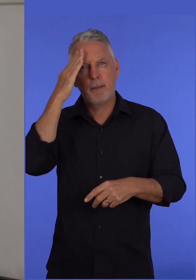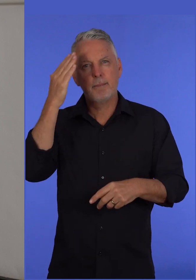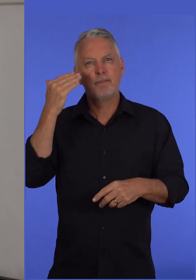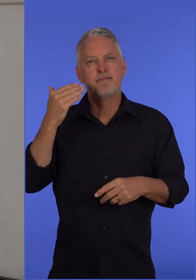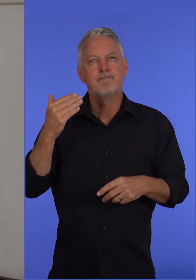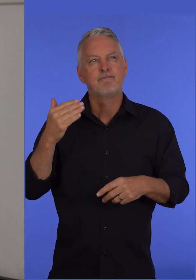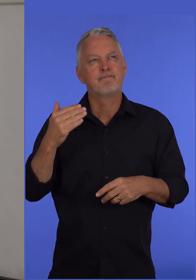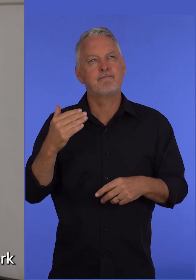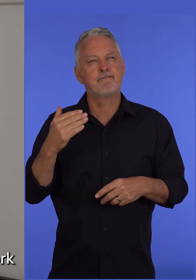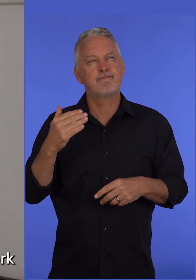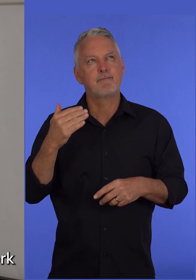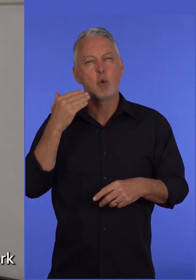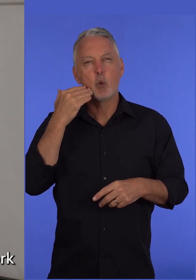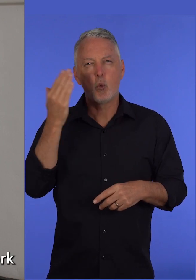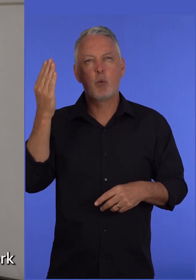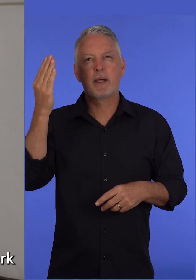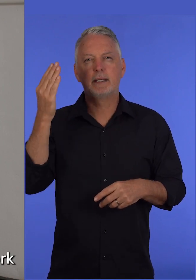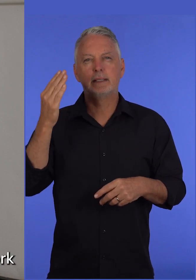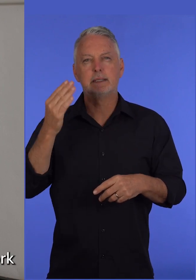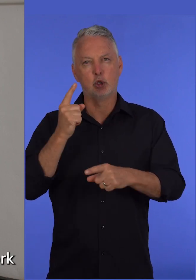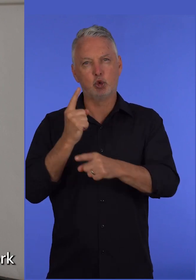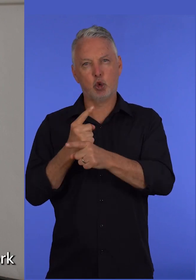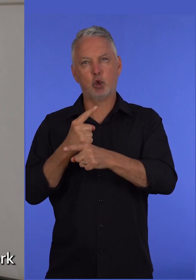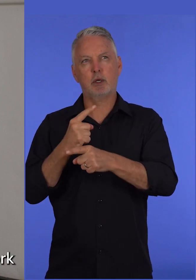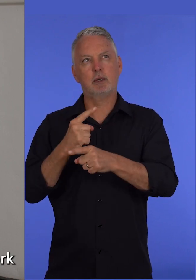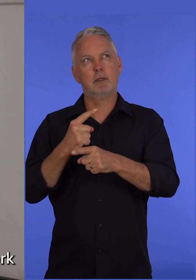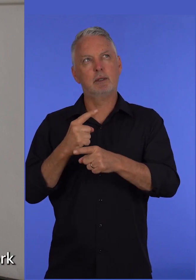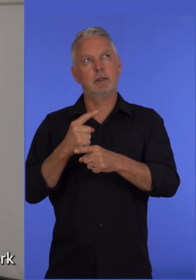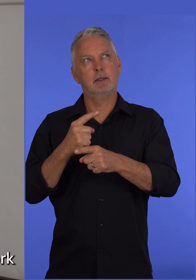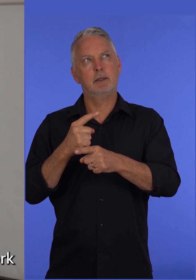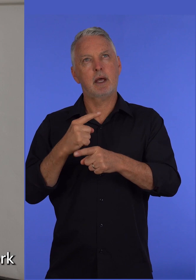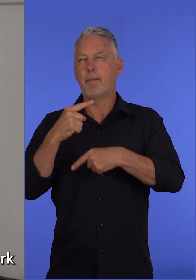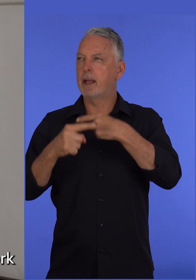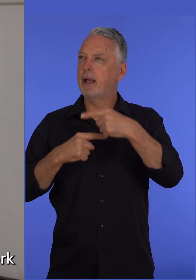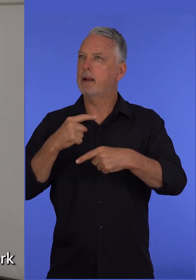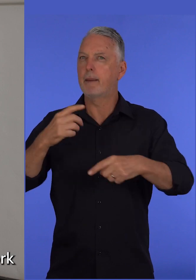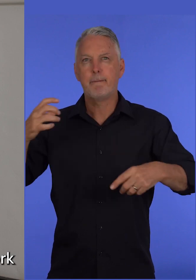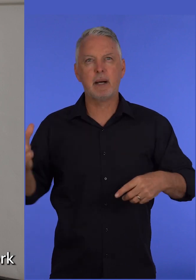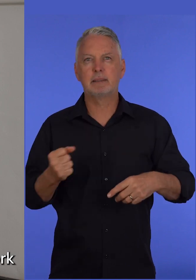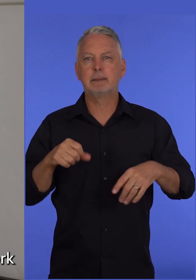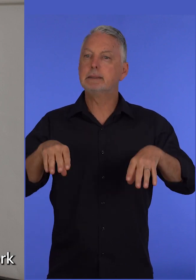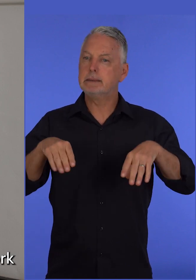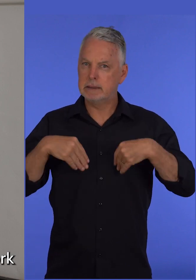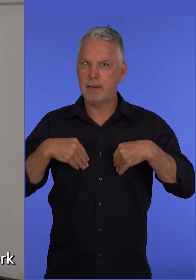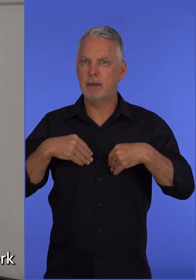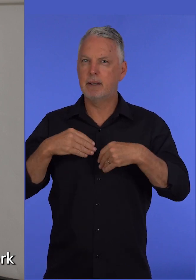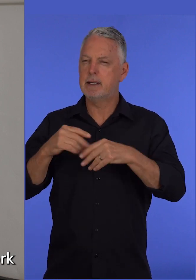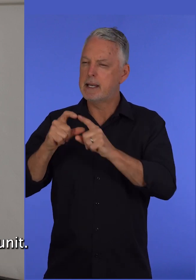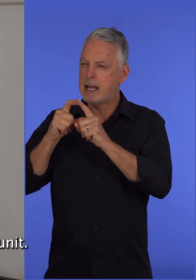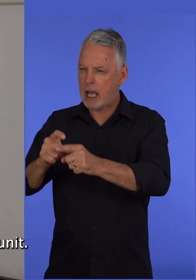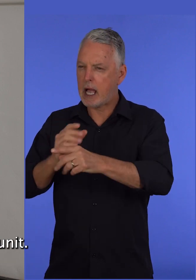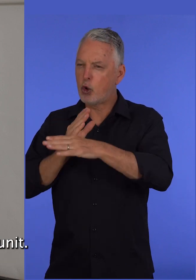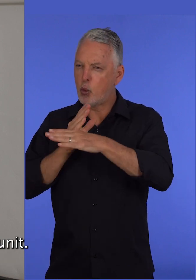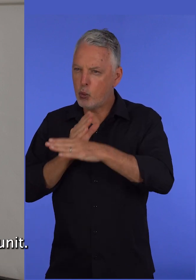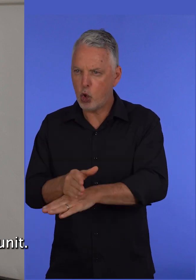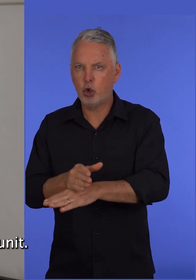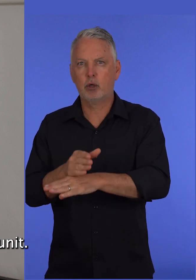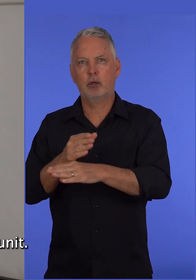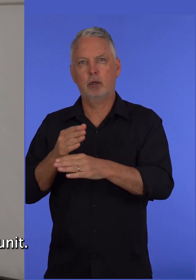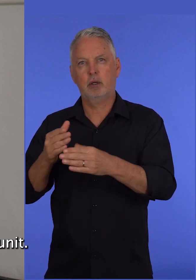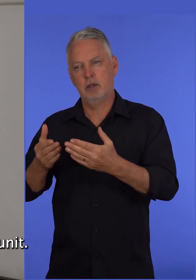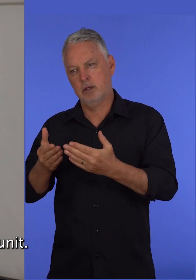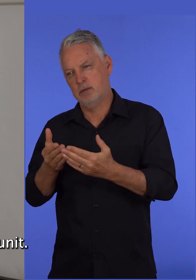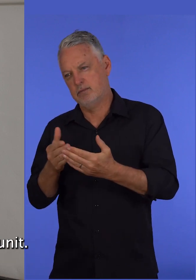very, she's always speaks about how acknowledging the hard work that is